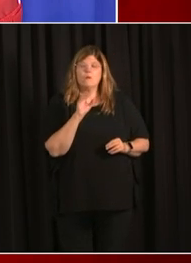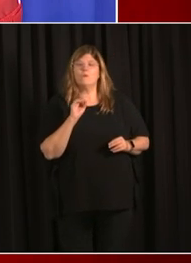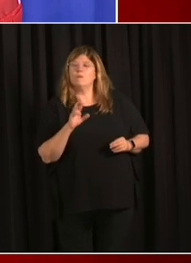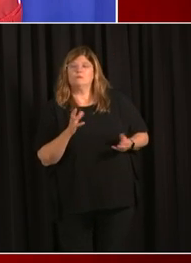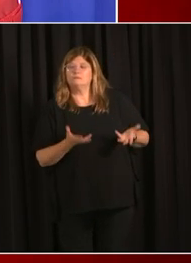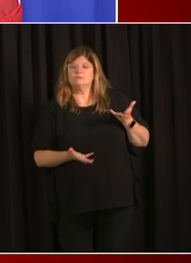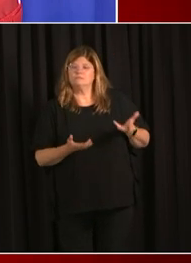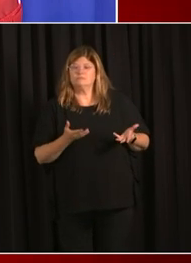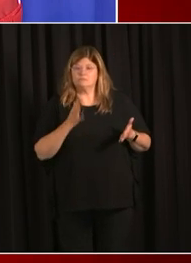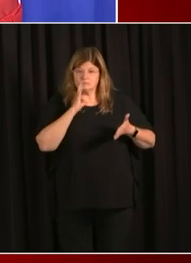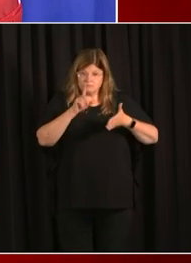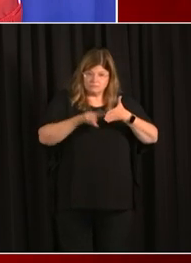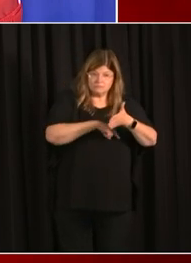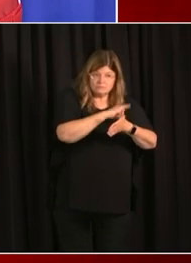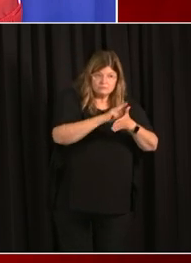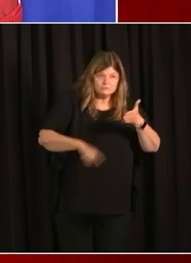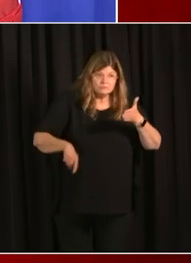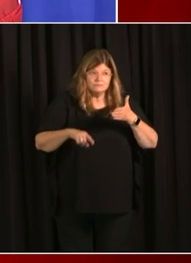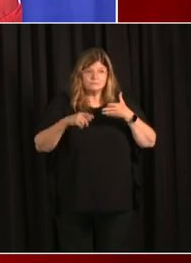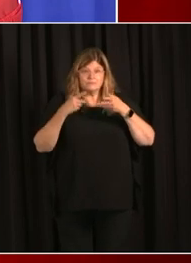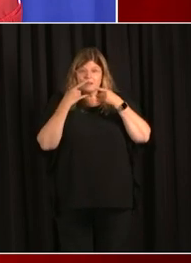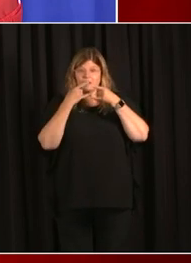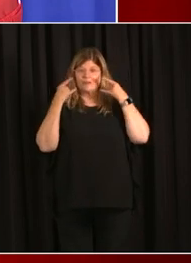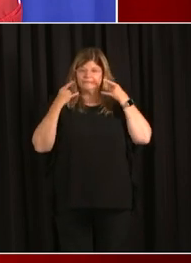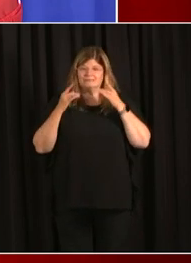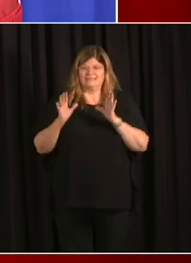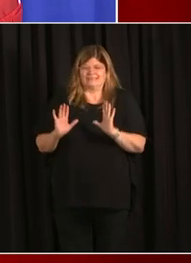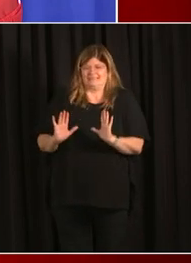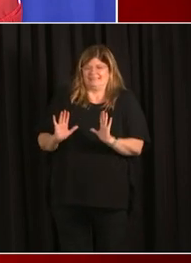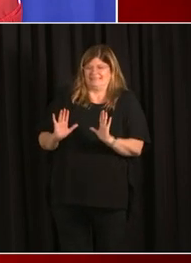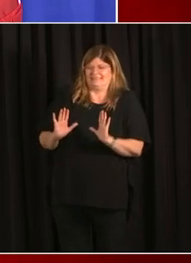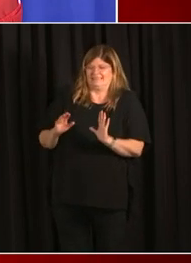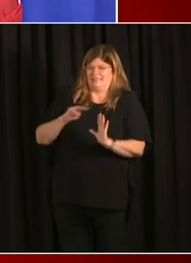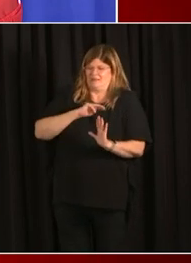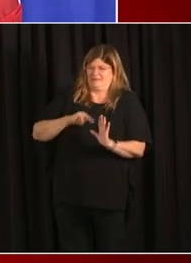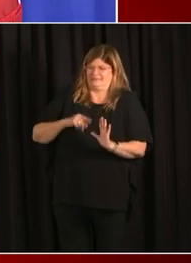are you going to cancel Halloween? I can't imagine